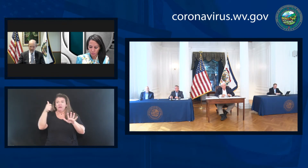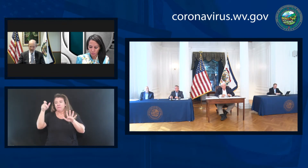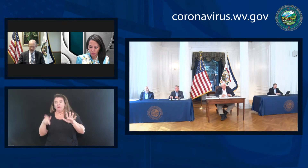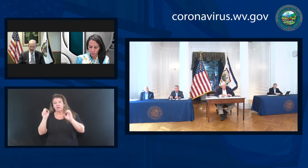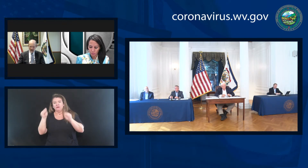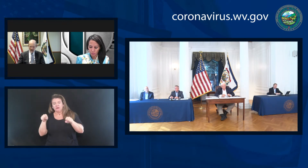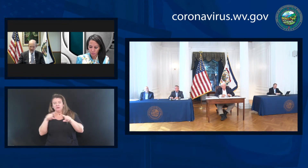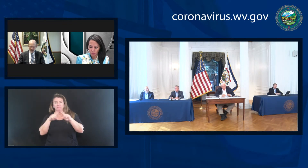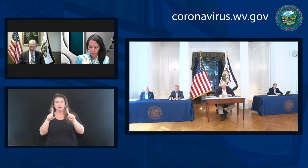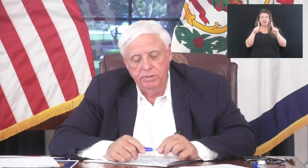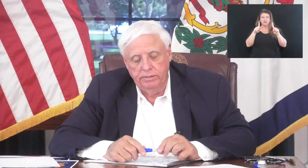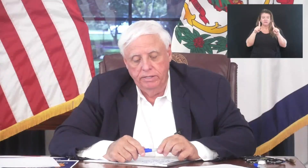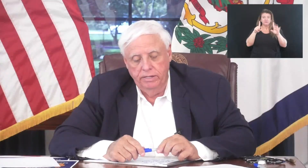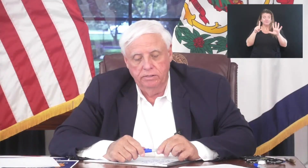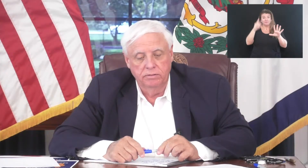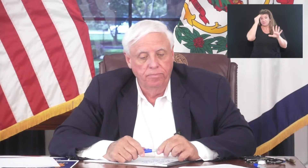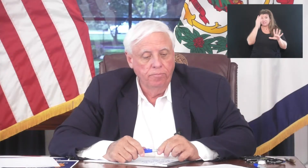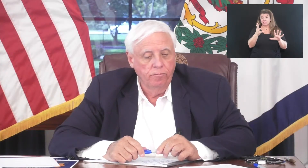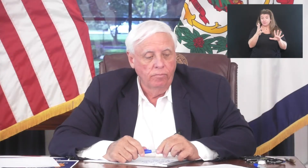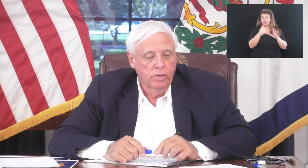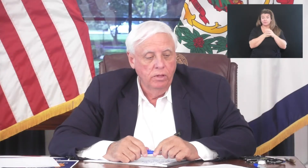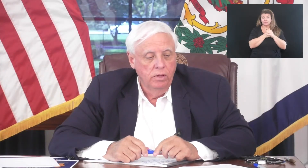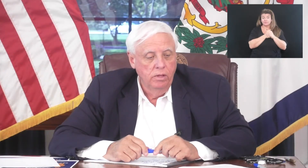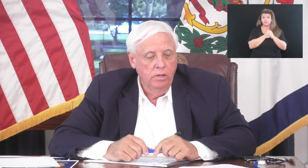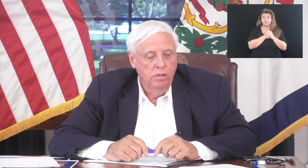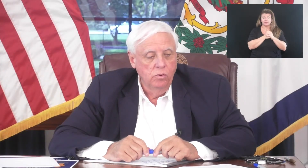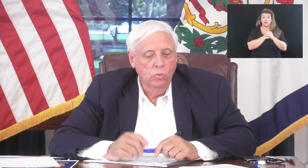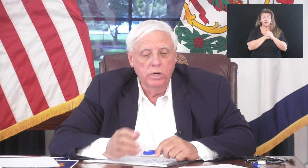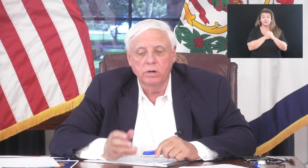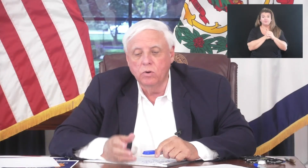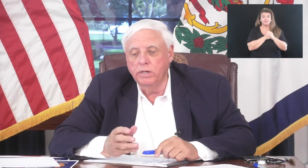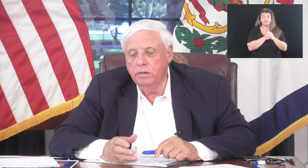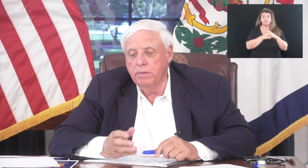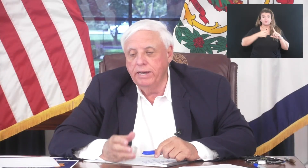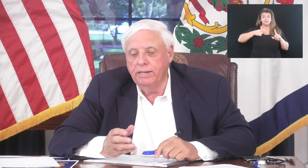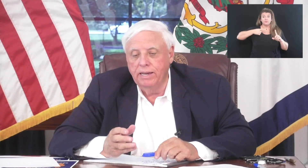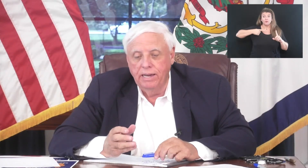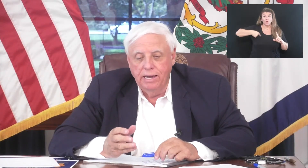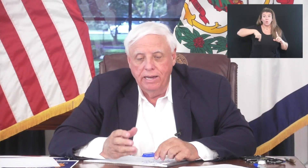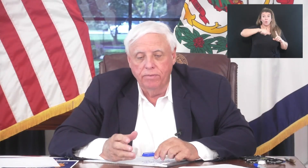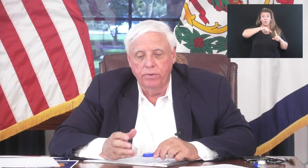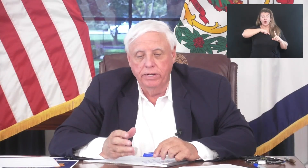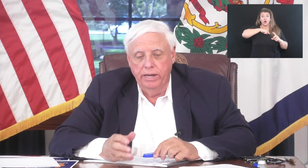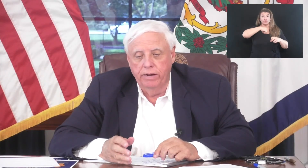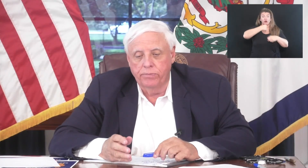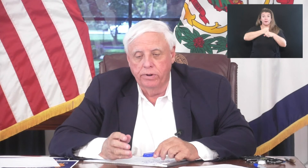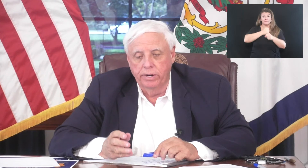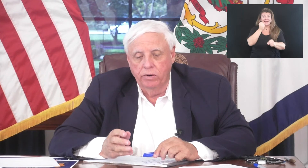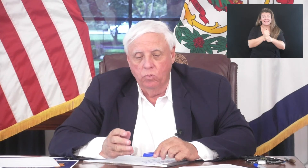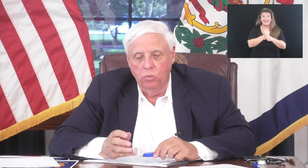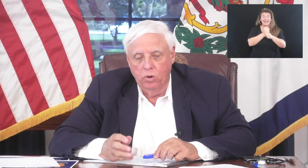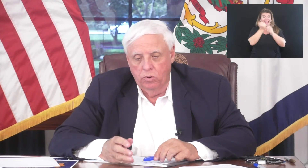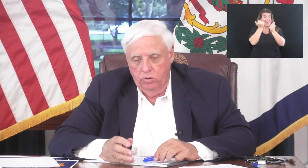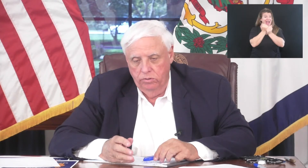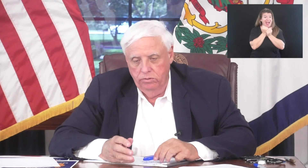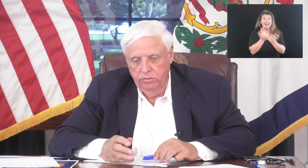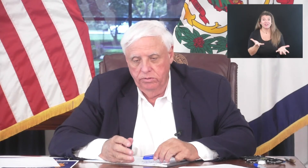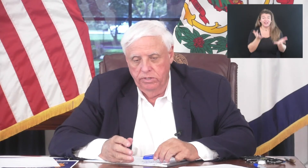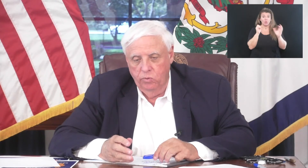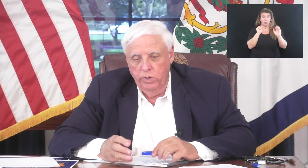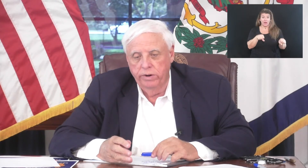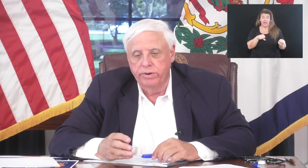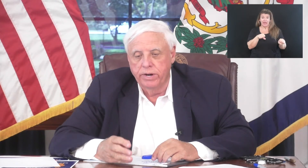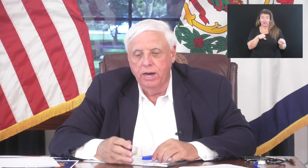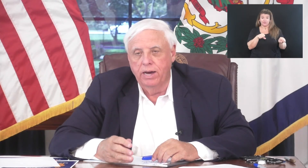But David, let me say this: we're going to make every effort in the world